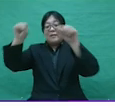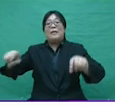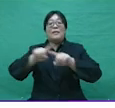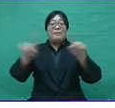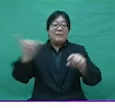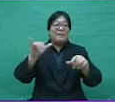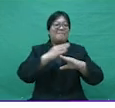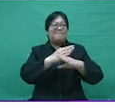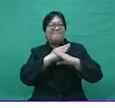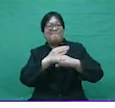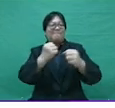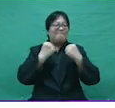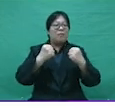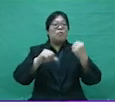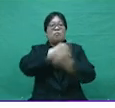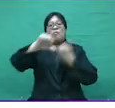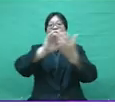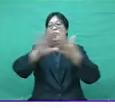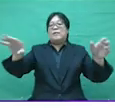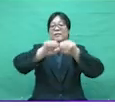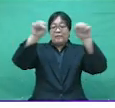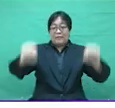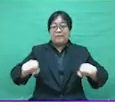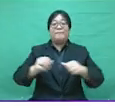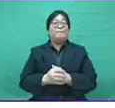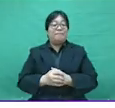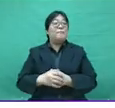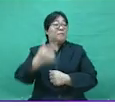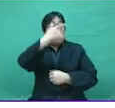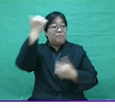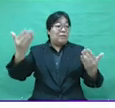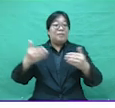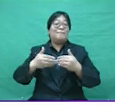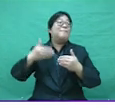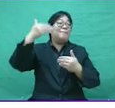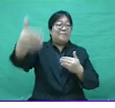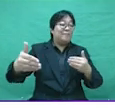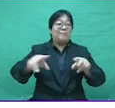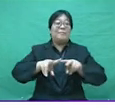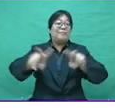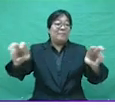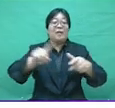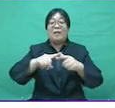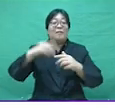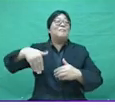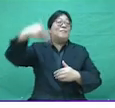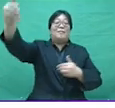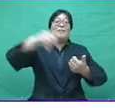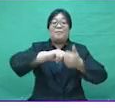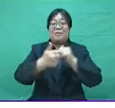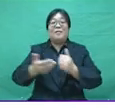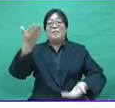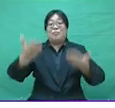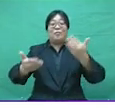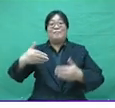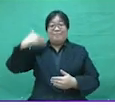systems, but also resilient social security systems, because the next pandemic or the next